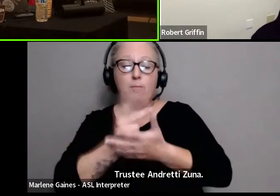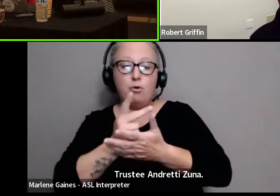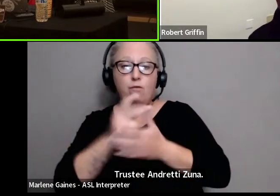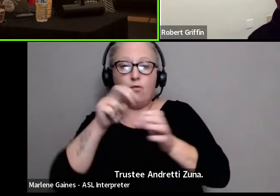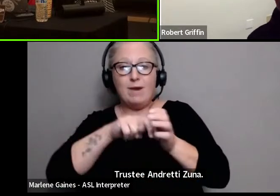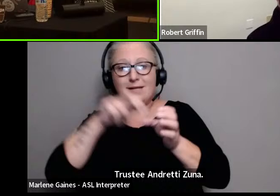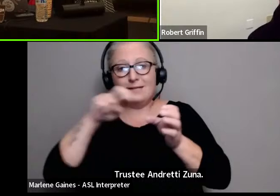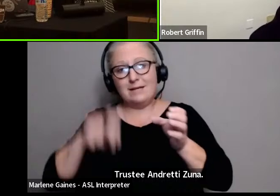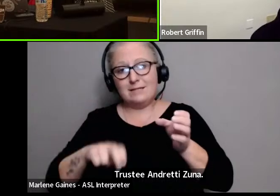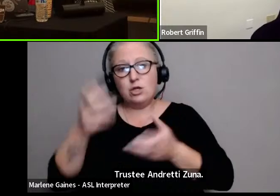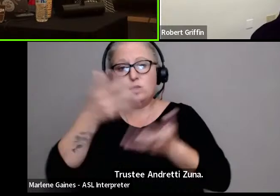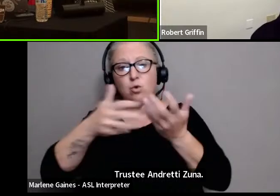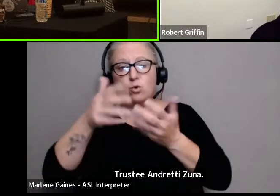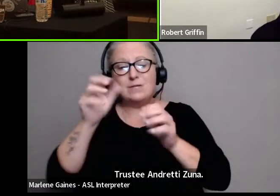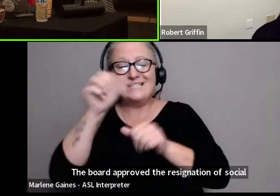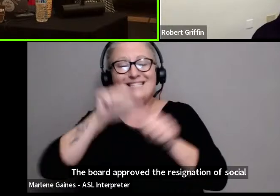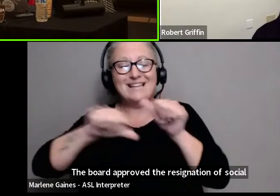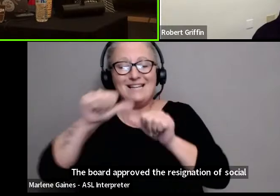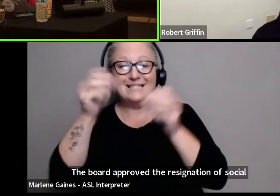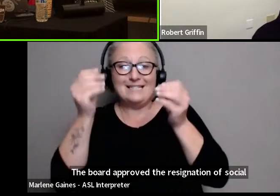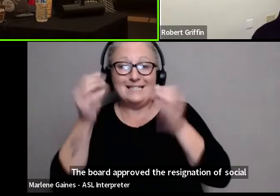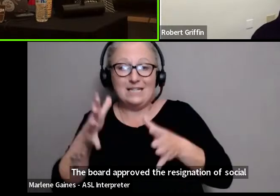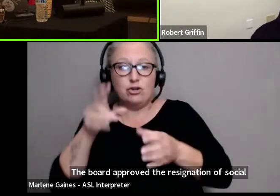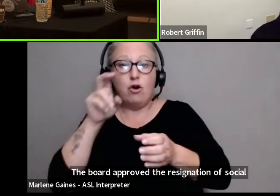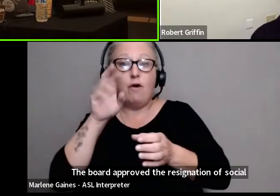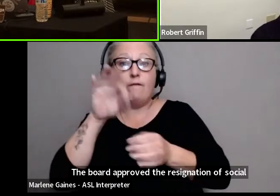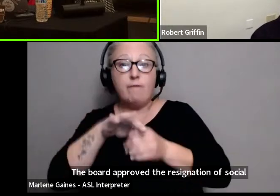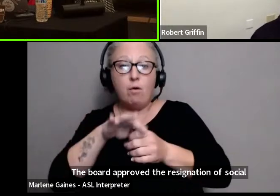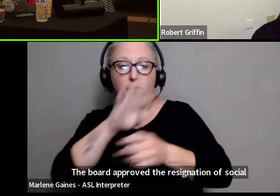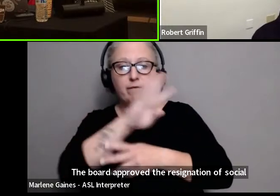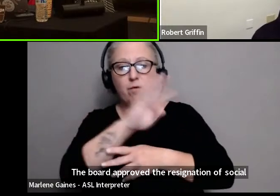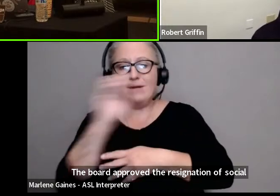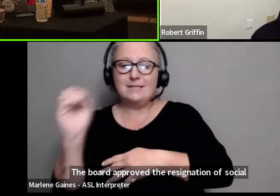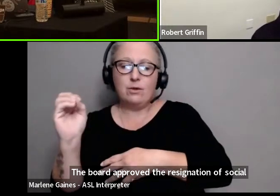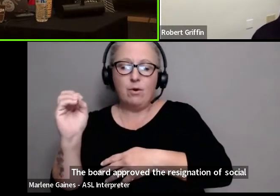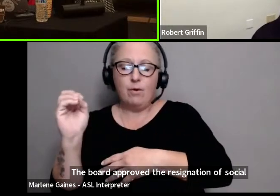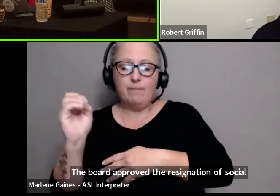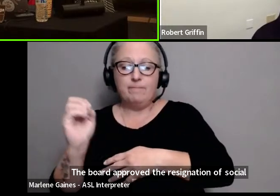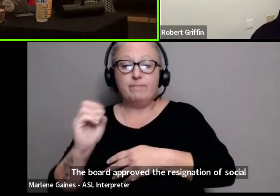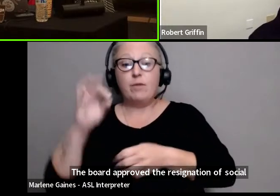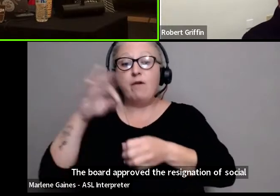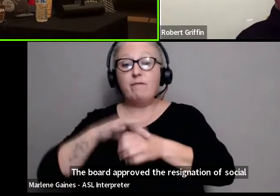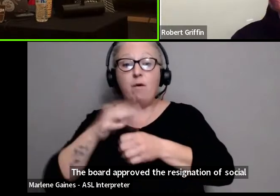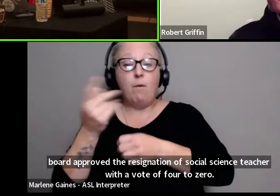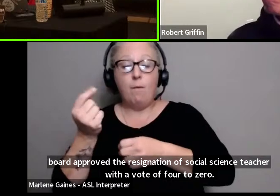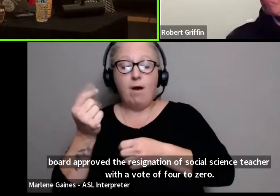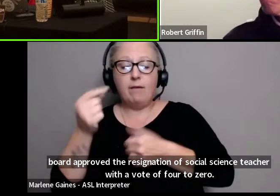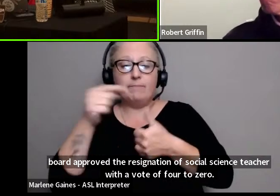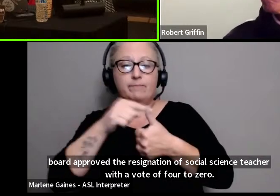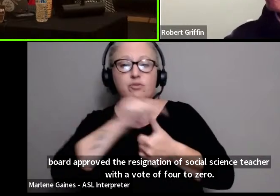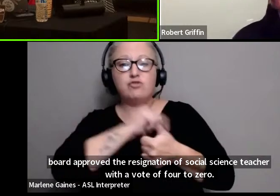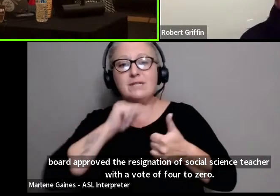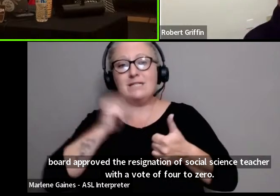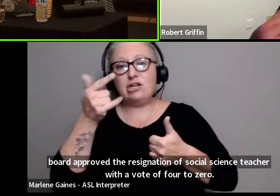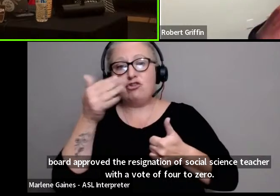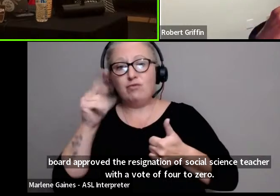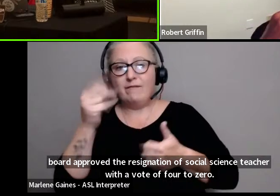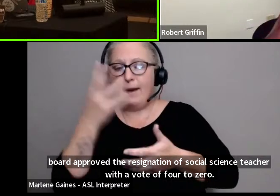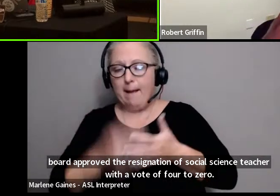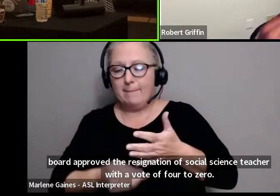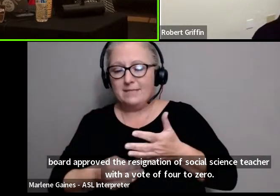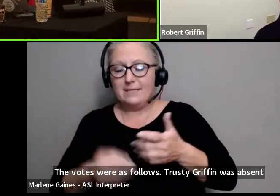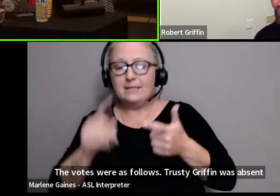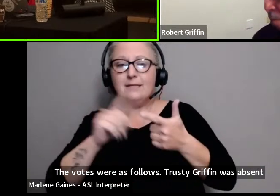of social science teacher with a vote of 4-0. The votes were as follows. Trustee Griffin was